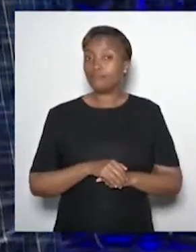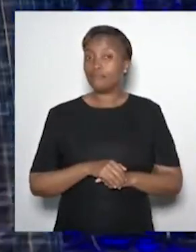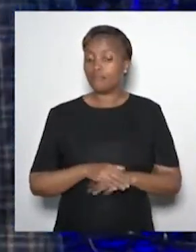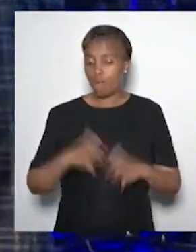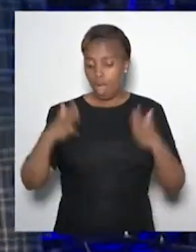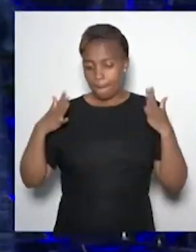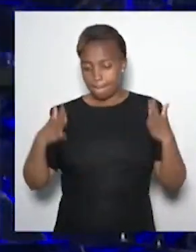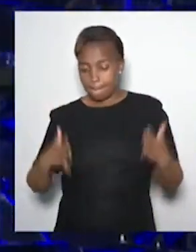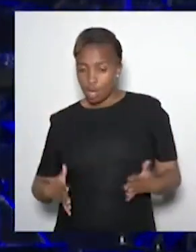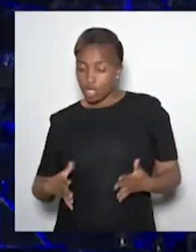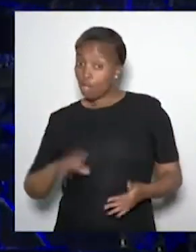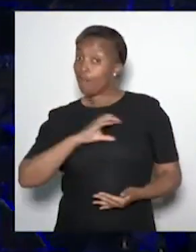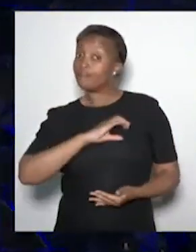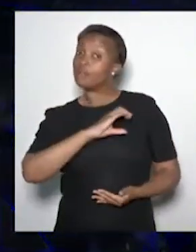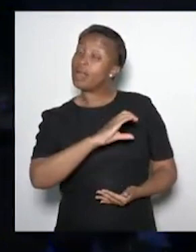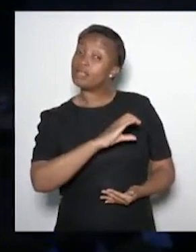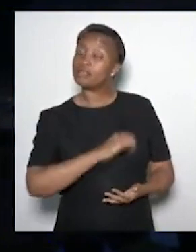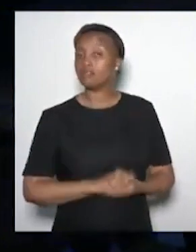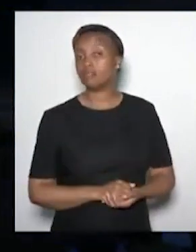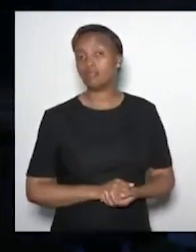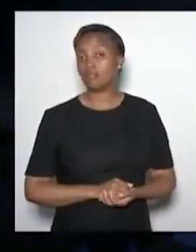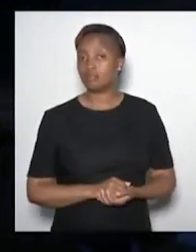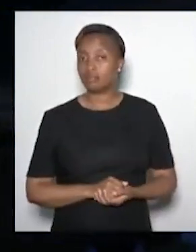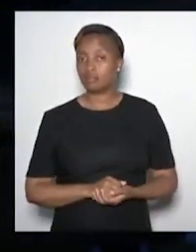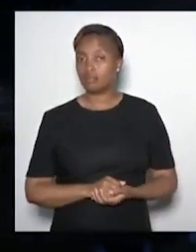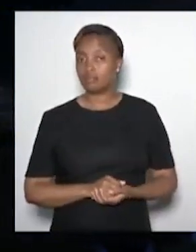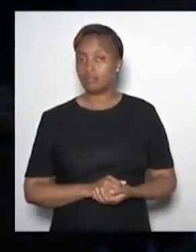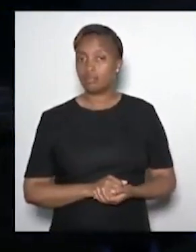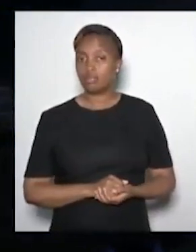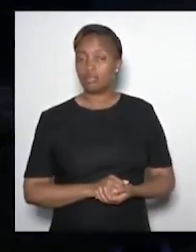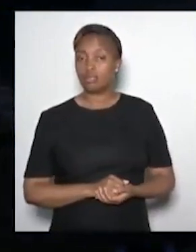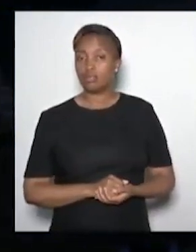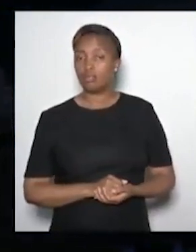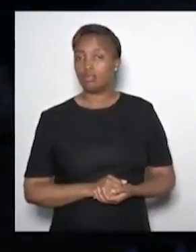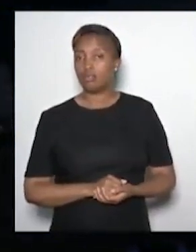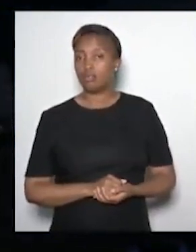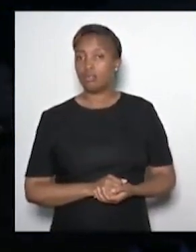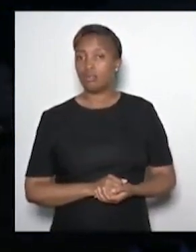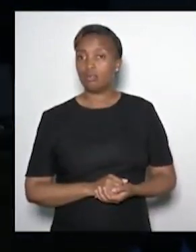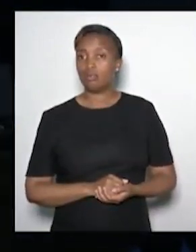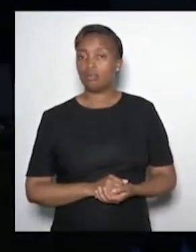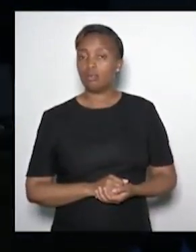body of Christ, let us make